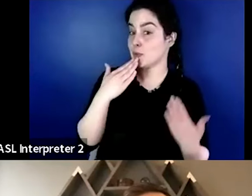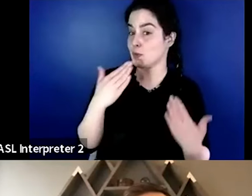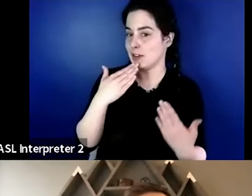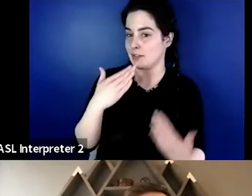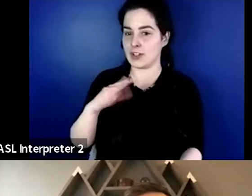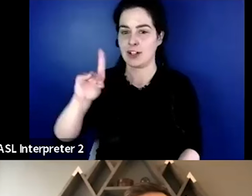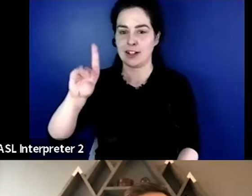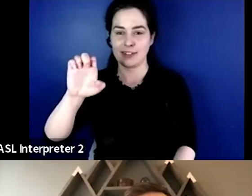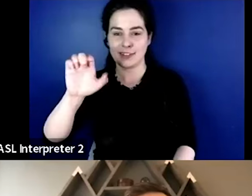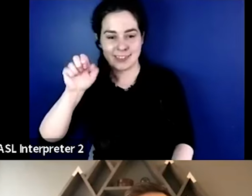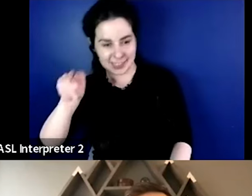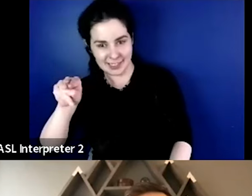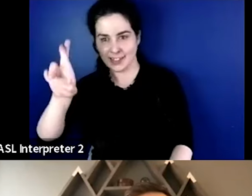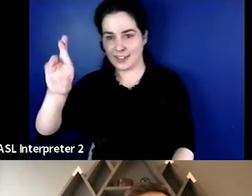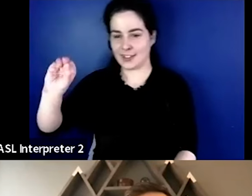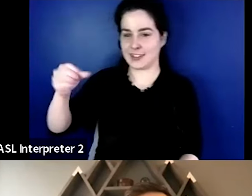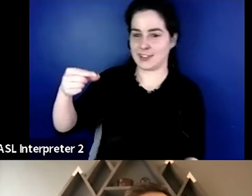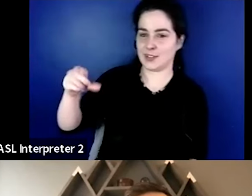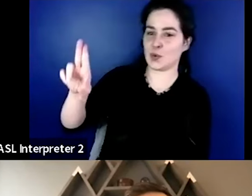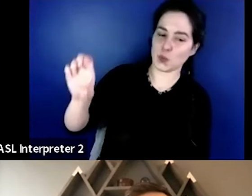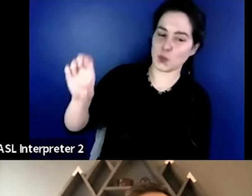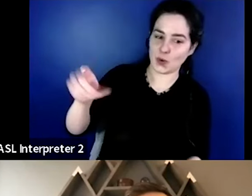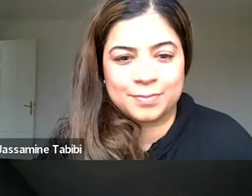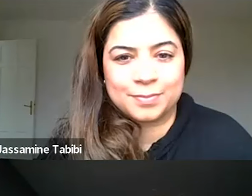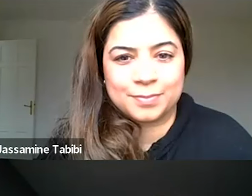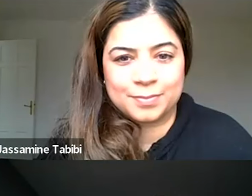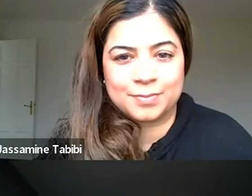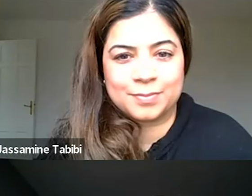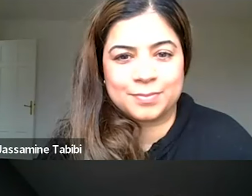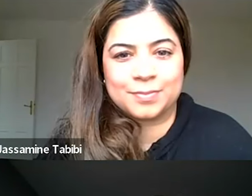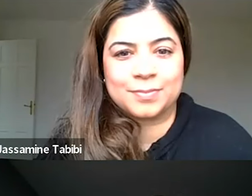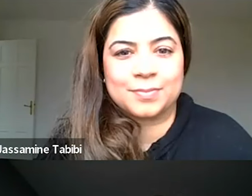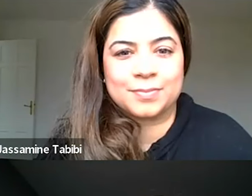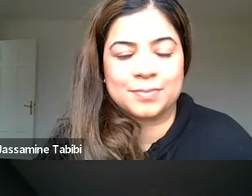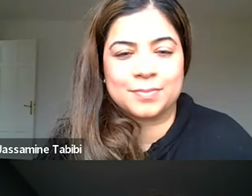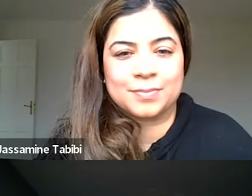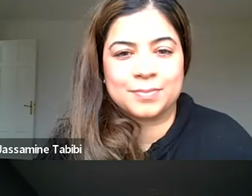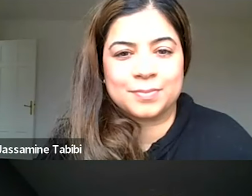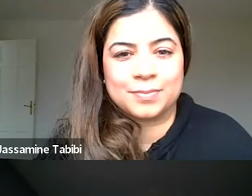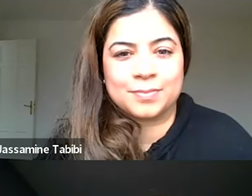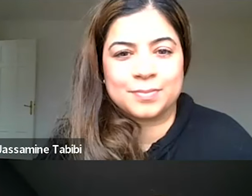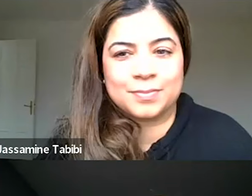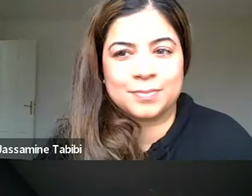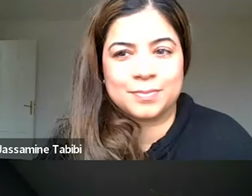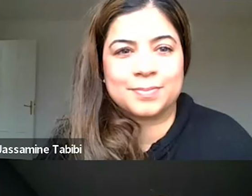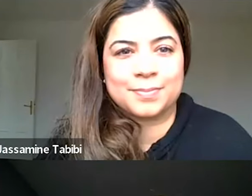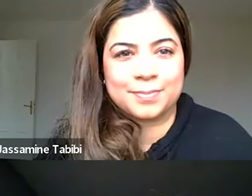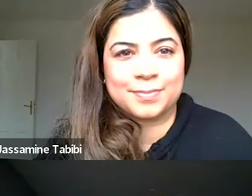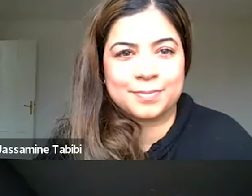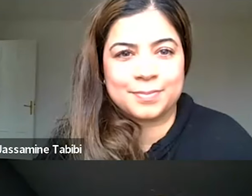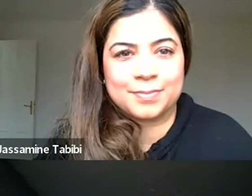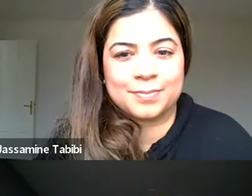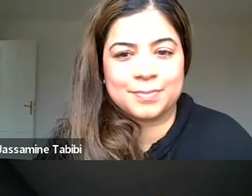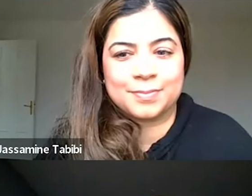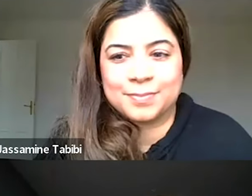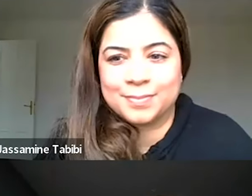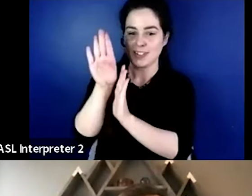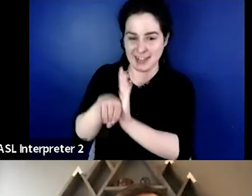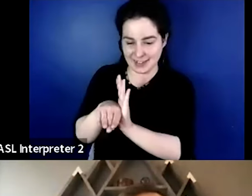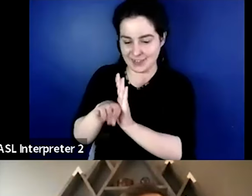Weeb and Rook Benjamin from Toronto Interpreter Sign Language for being with us throughout the whole hour and a half.